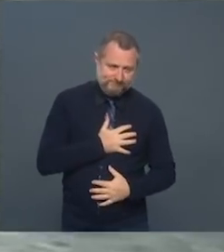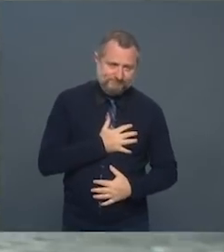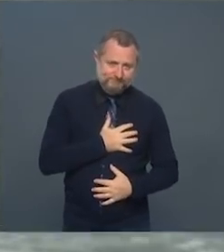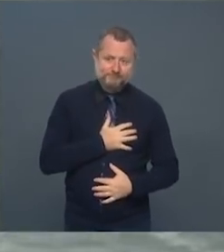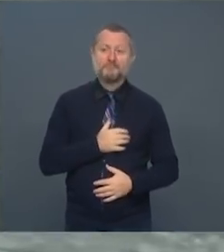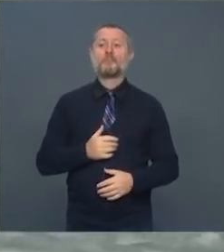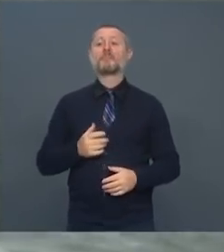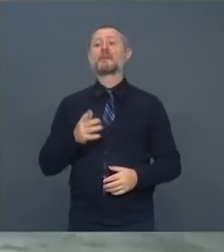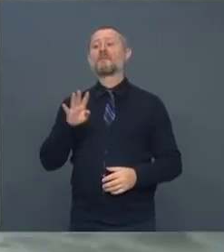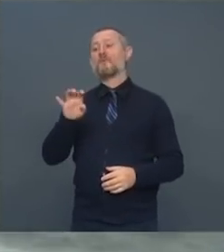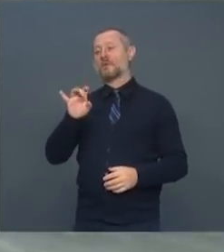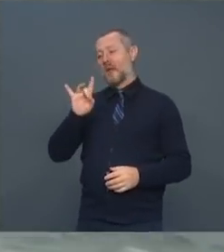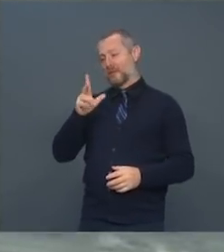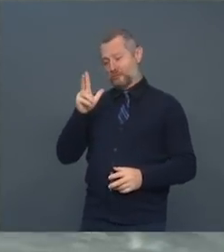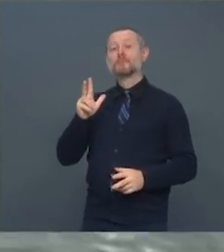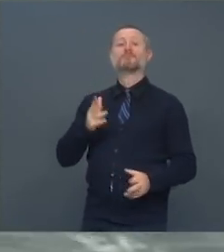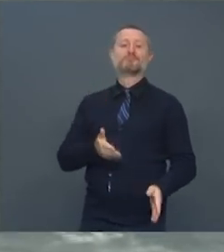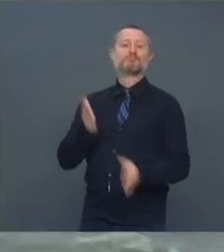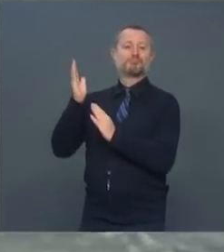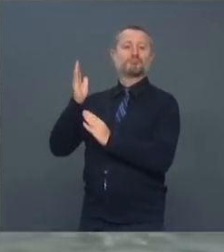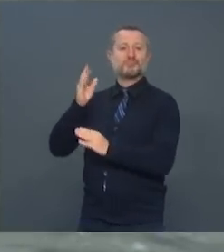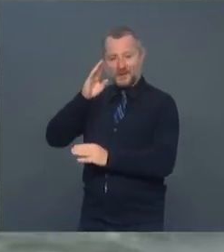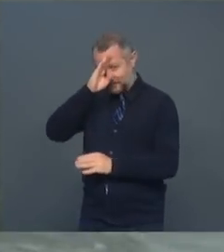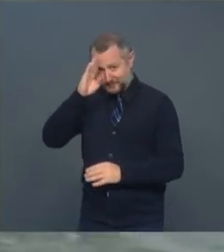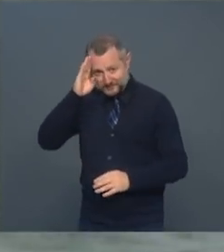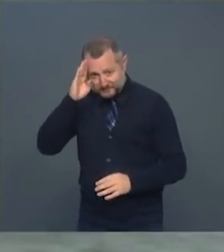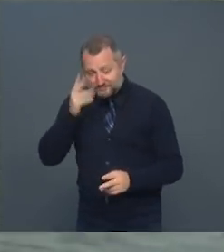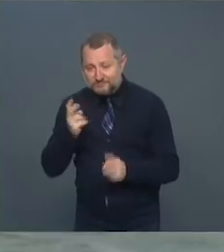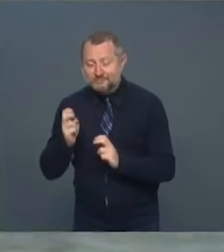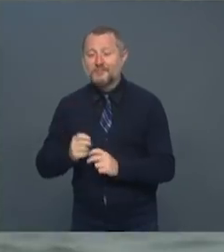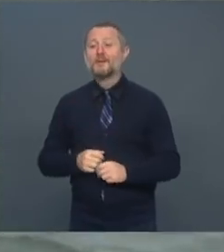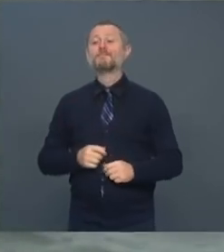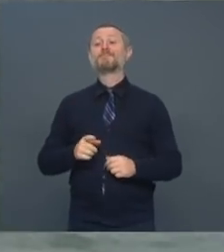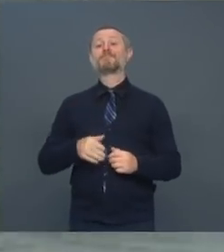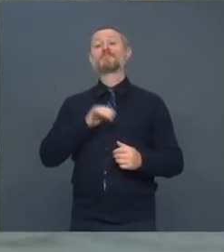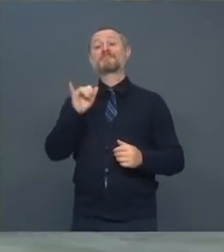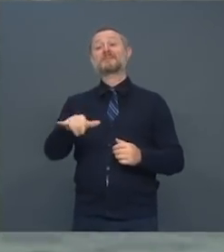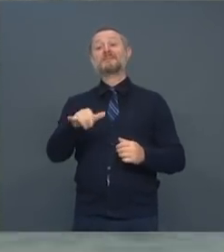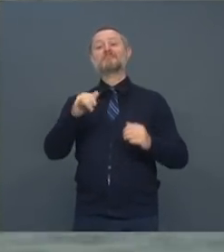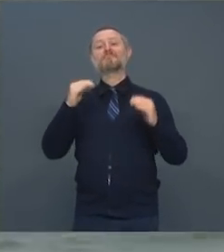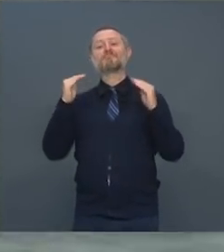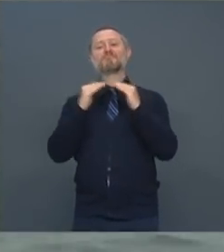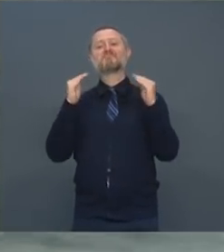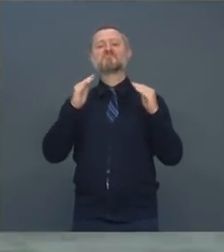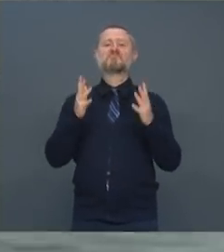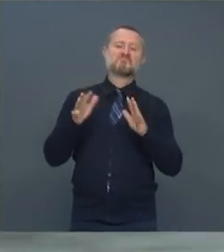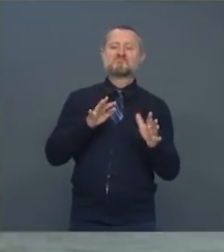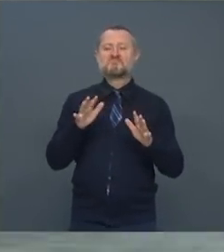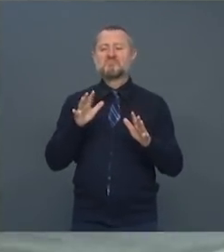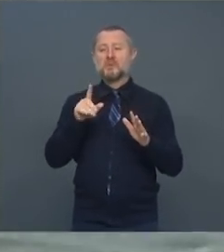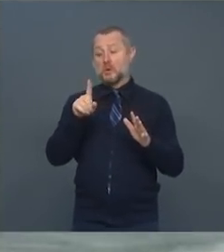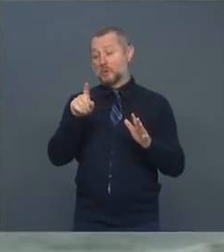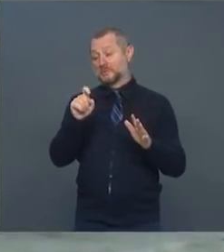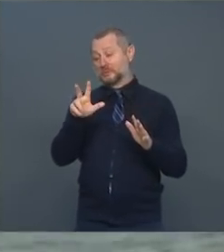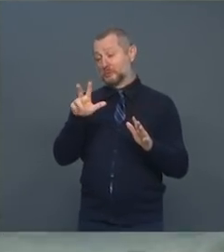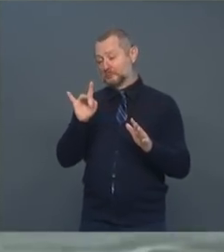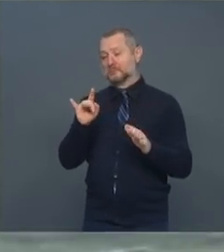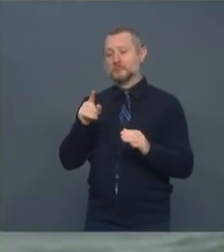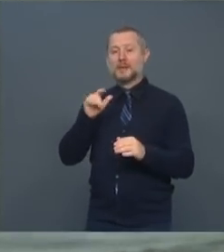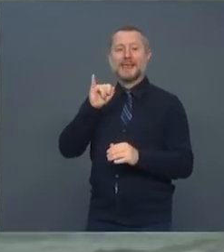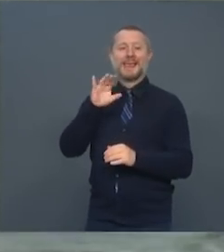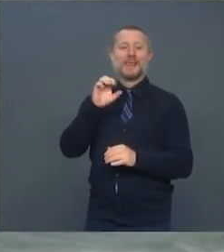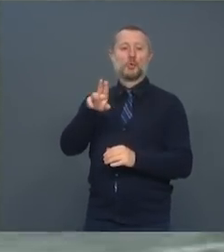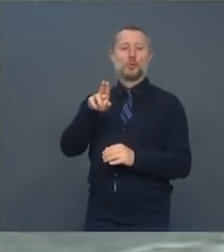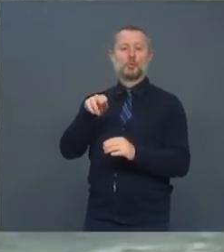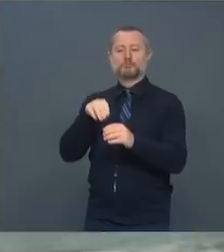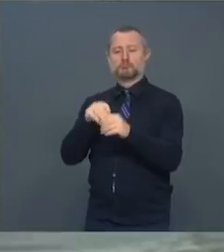who were hospitalized, which is just about where it was, 138 people in ICU, which is actually